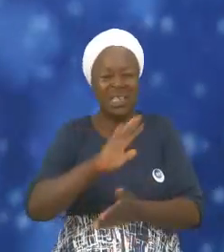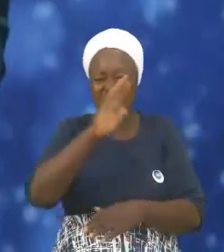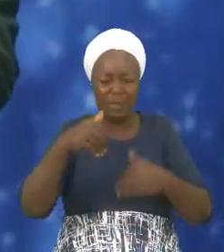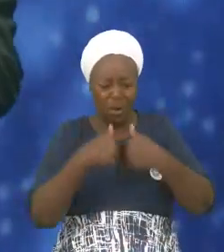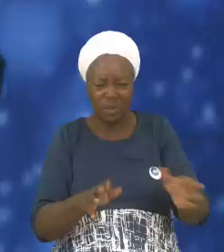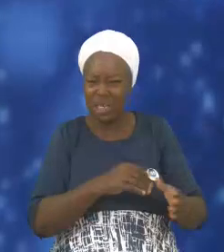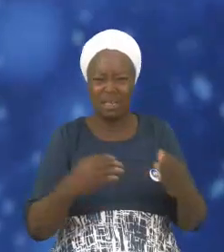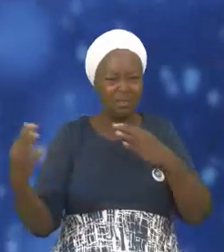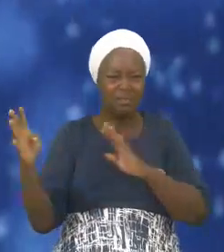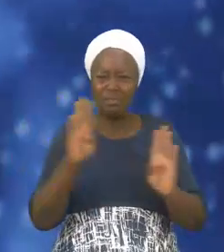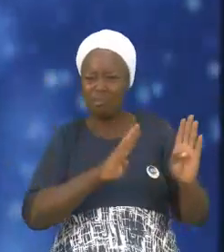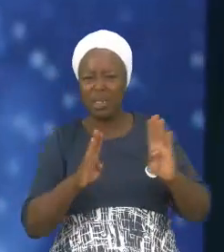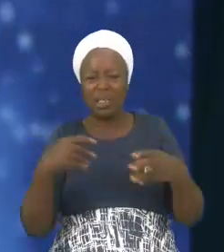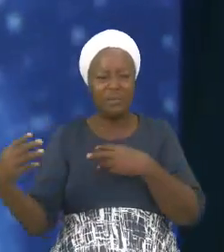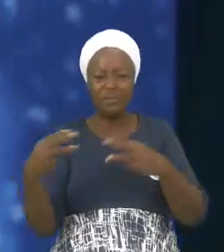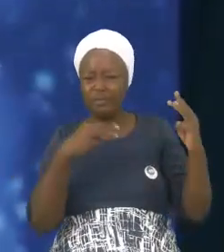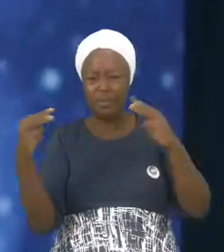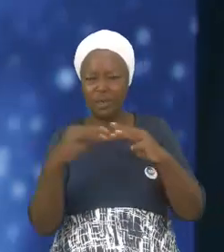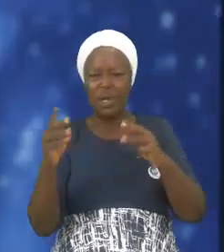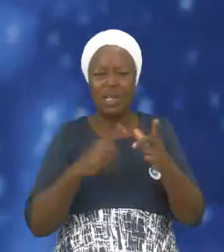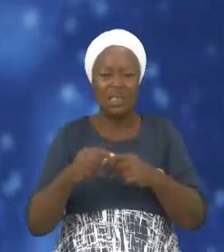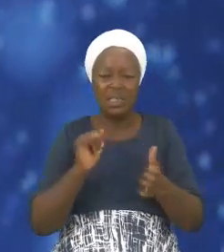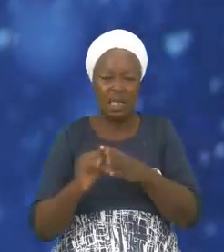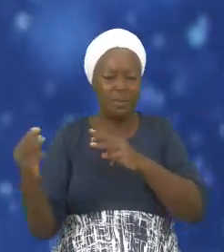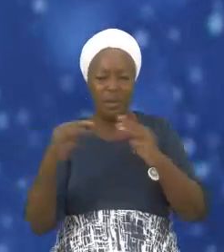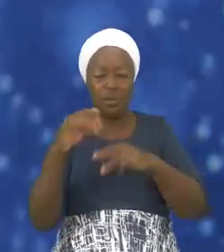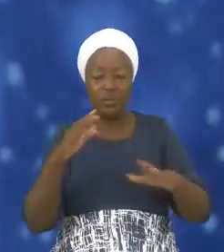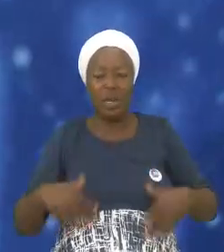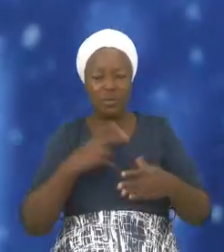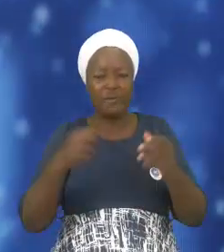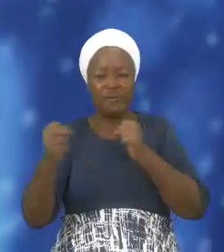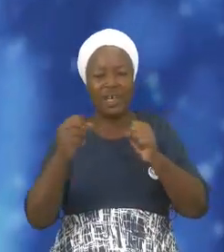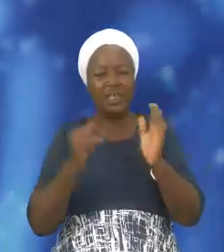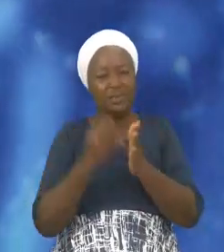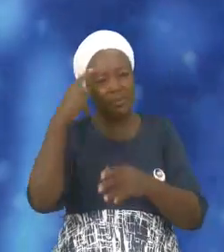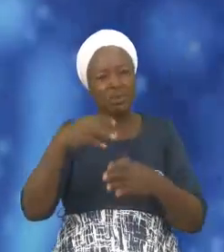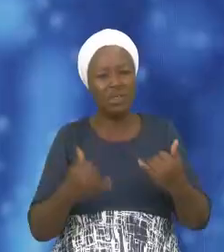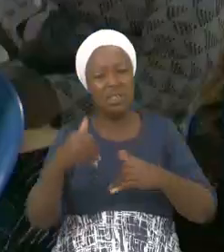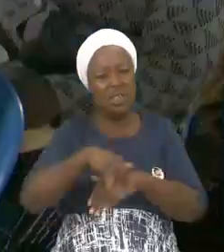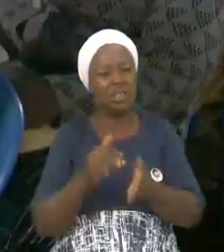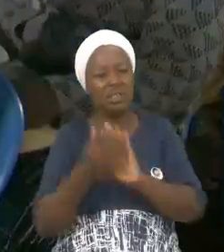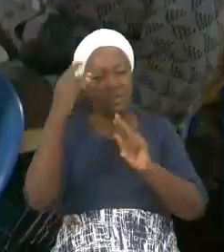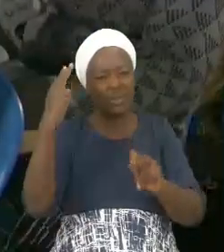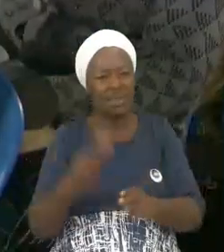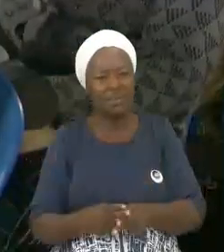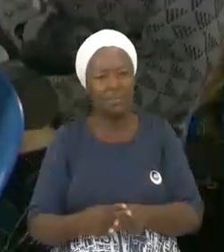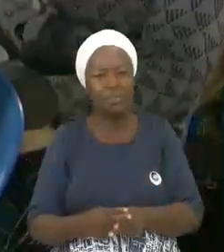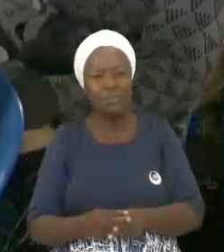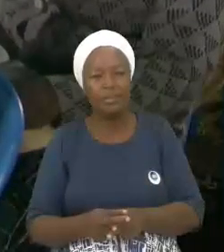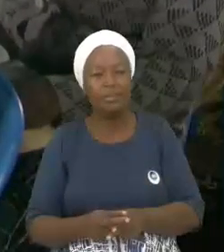the battle of your life, he'll fight it for you tonight. You will overcome in Jesus' name. If